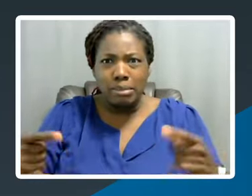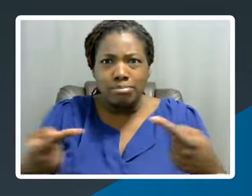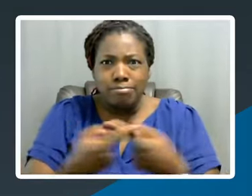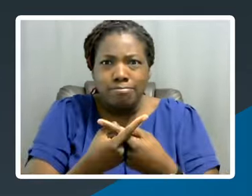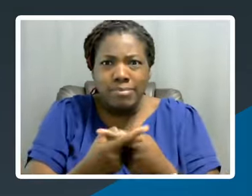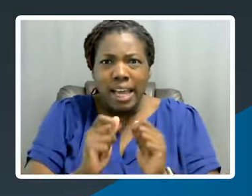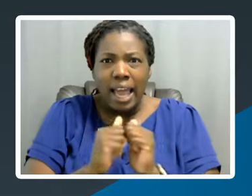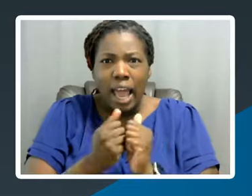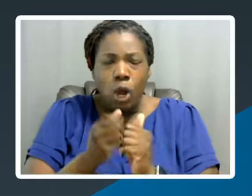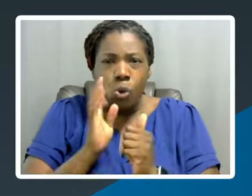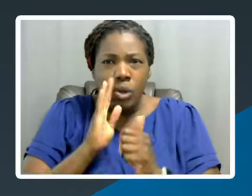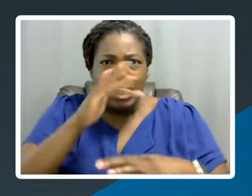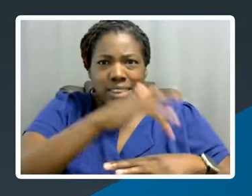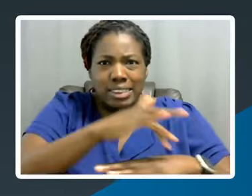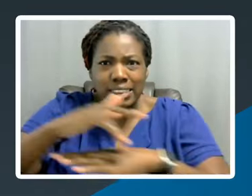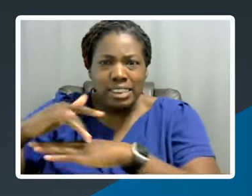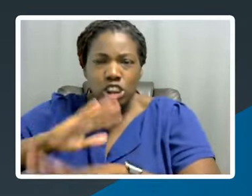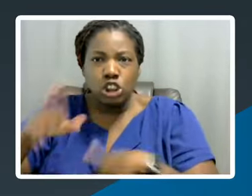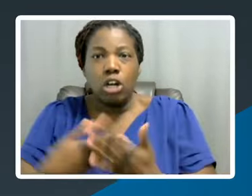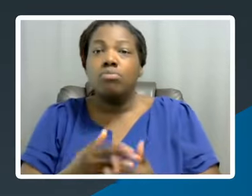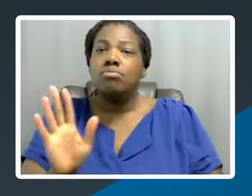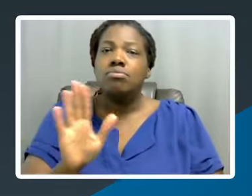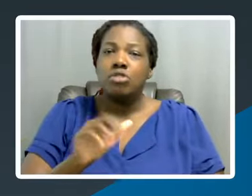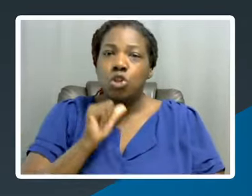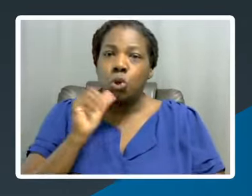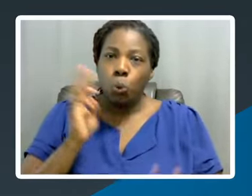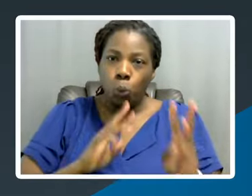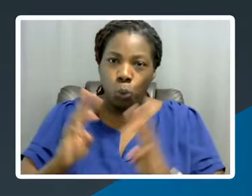to all of the sessions? So don't worry, we are